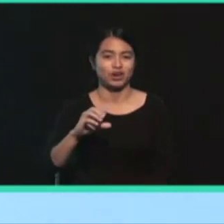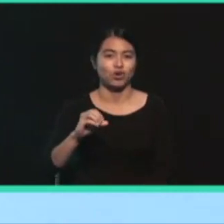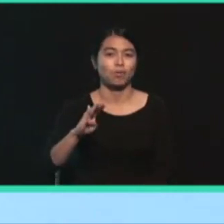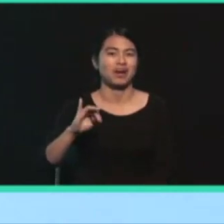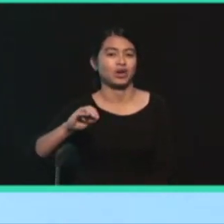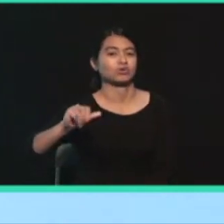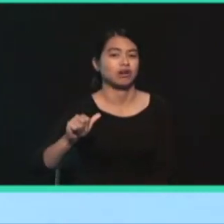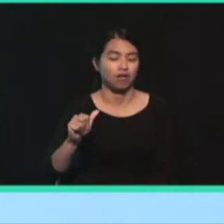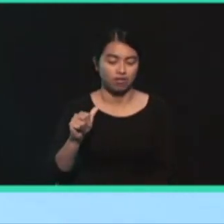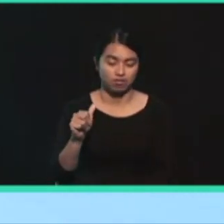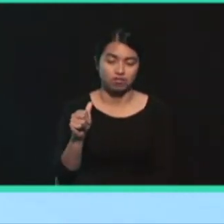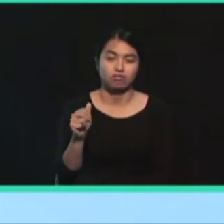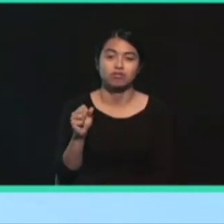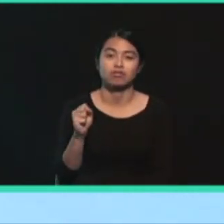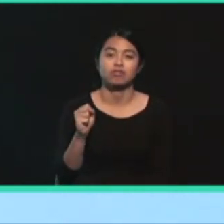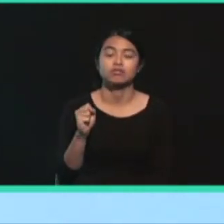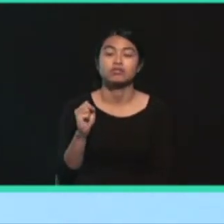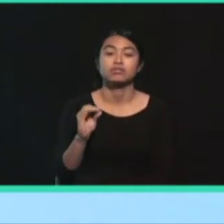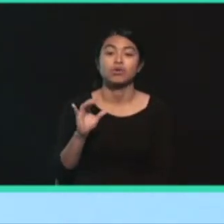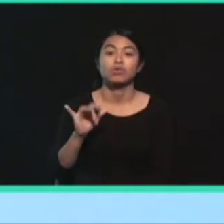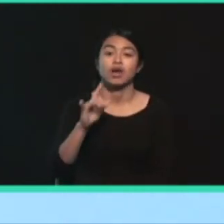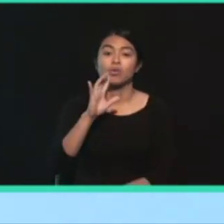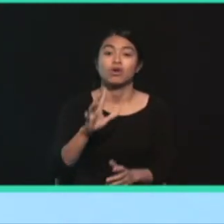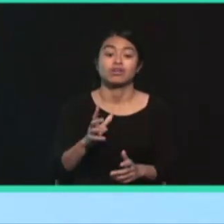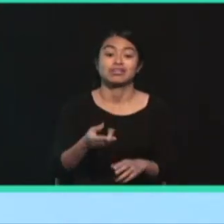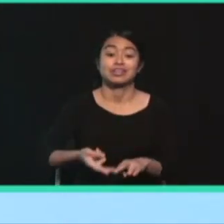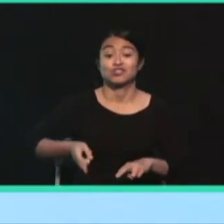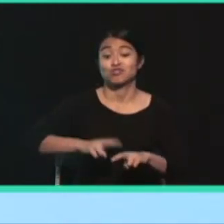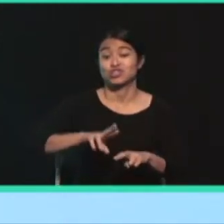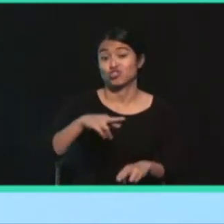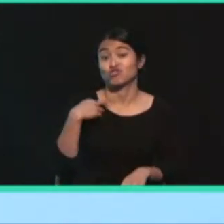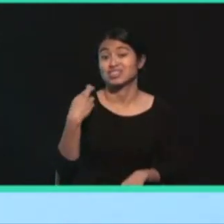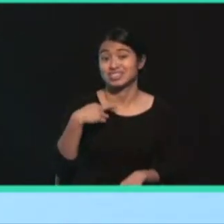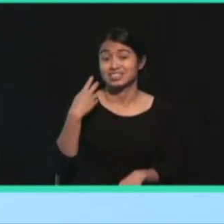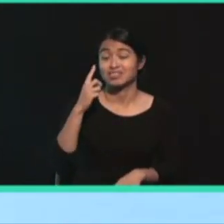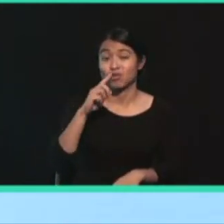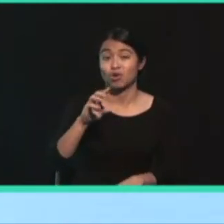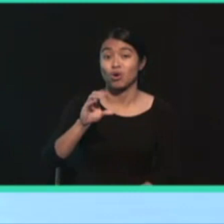be indeed part of increasing your risk for obesity.